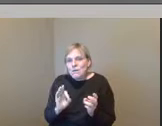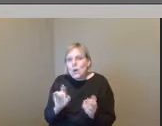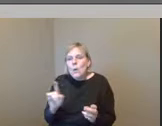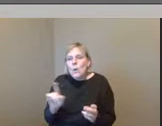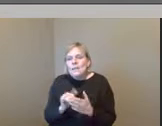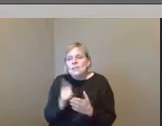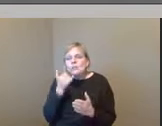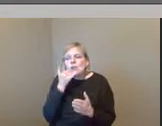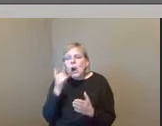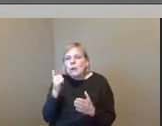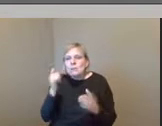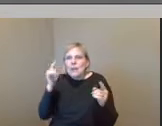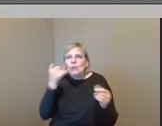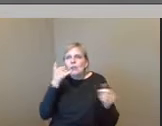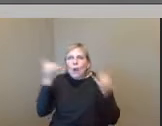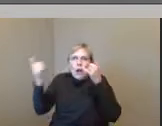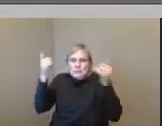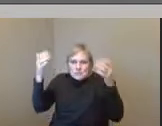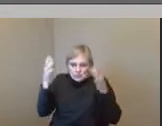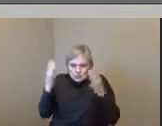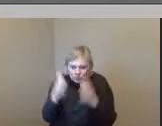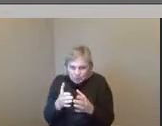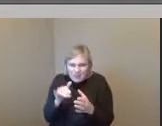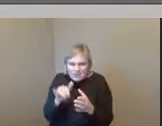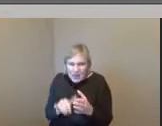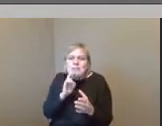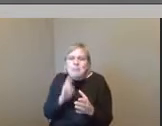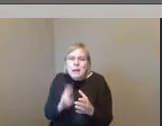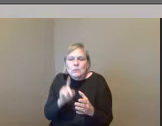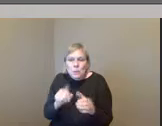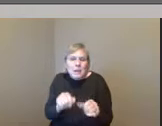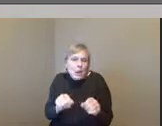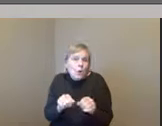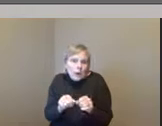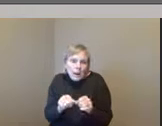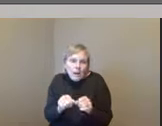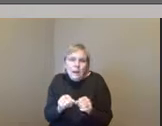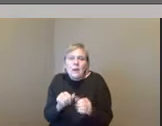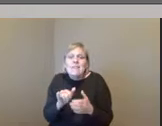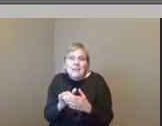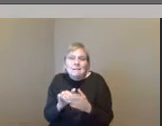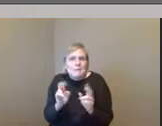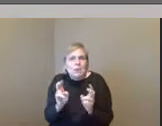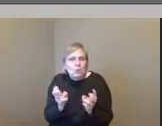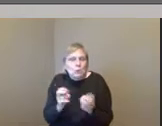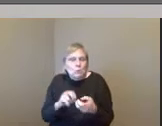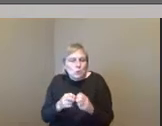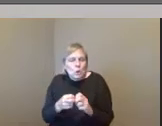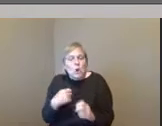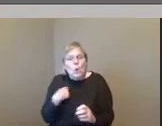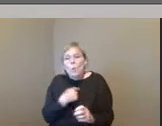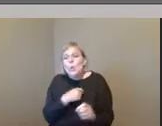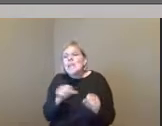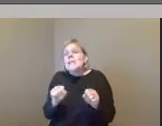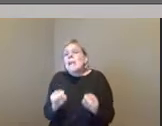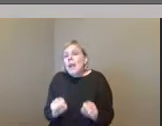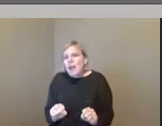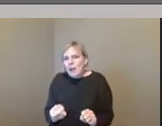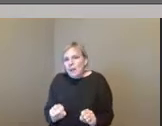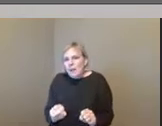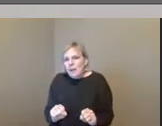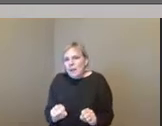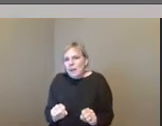these calls are funneling into and that response is one area that is an issue, but then that's where we could,